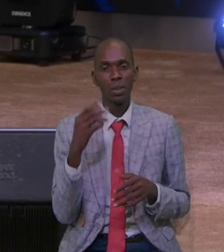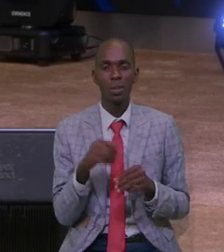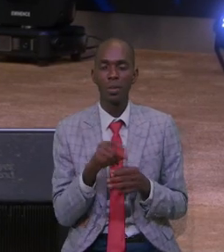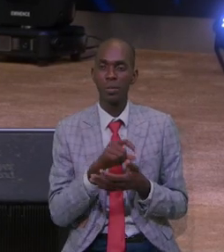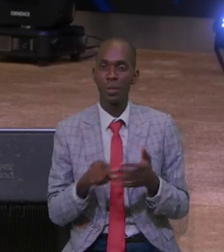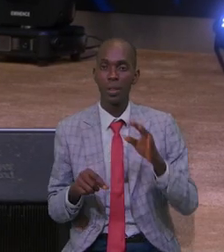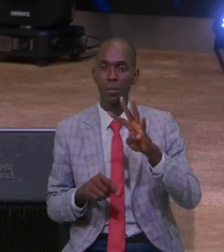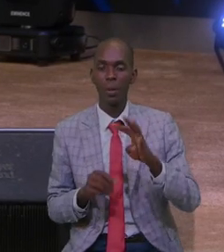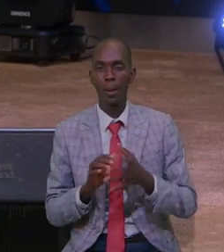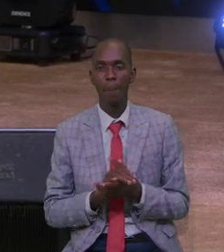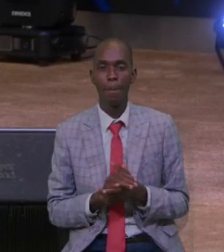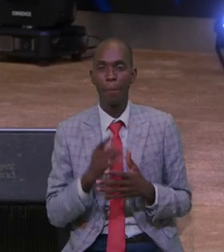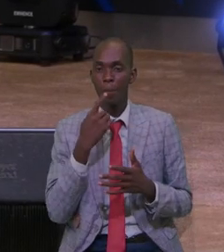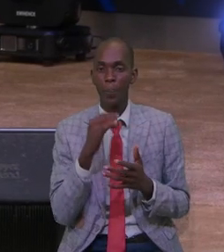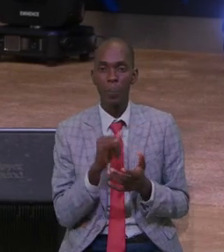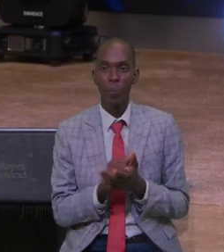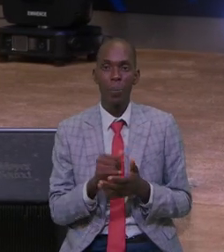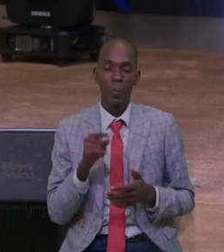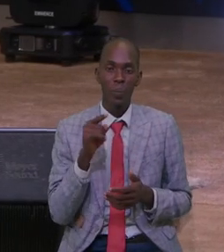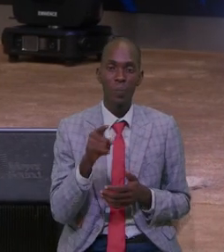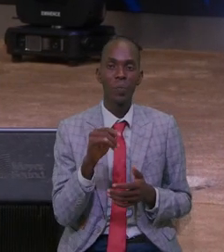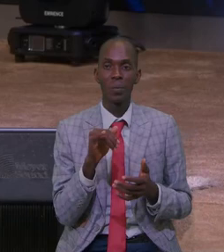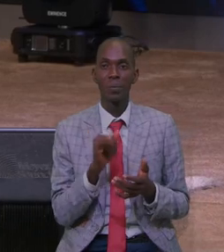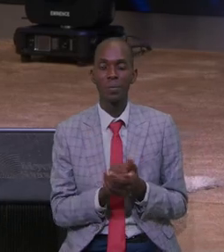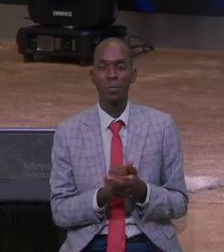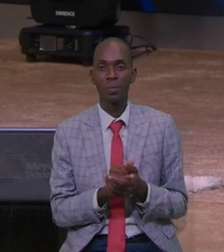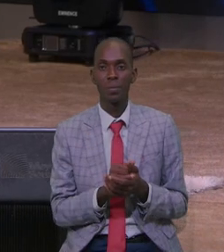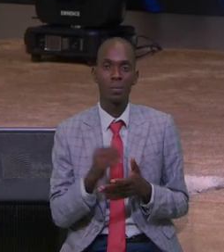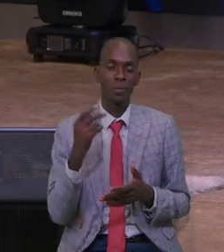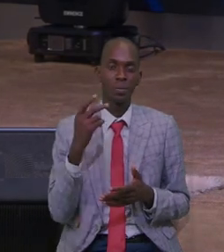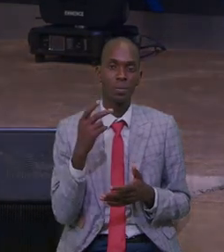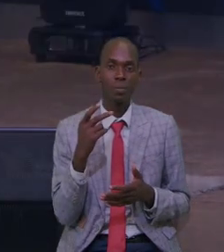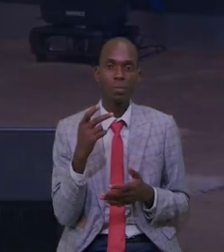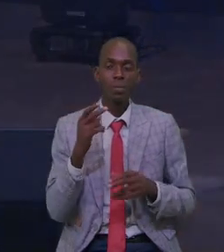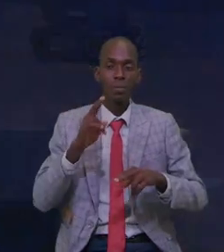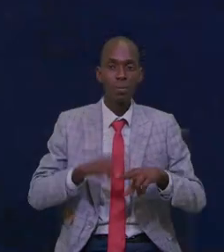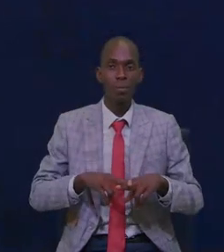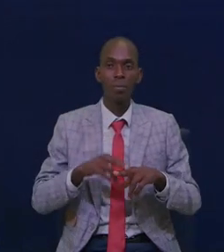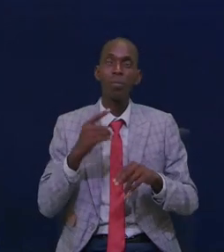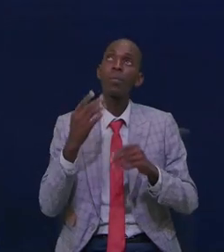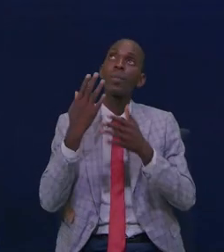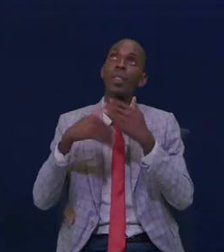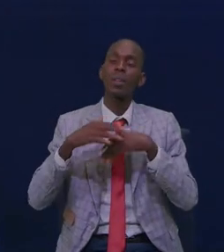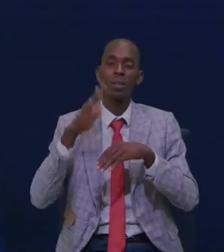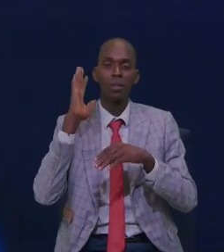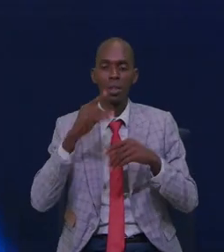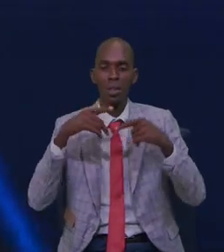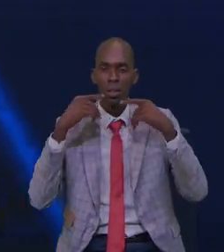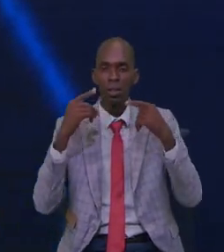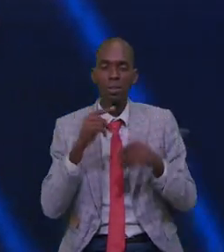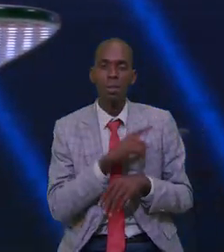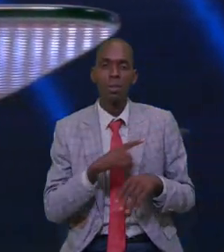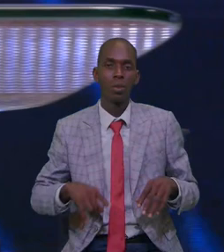it says, he that sitteth in the heaven shall laugh. The Lord shall have them